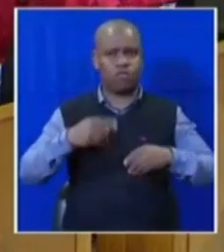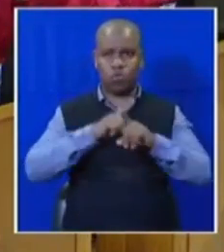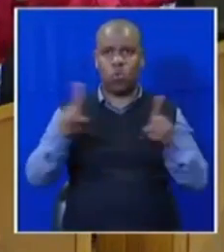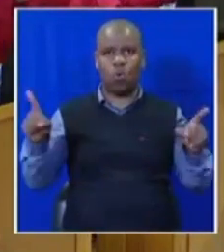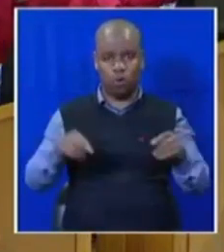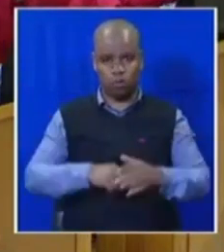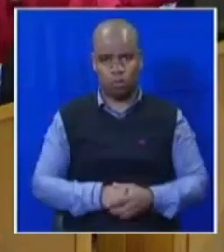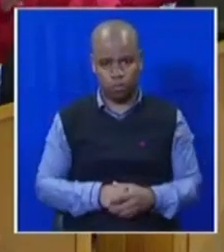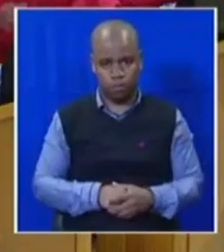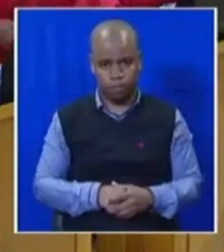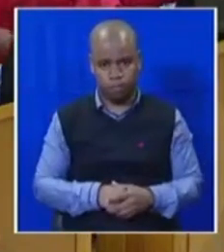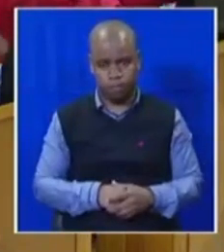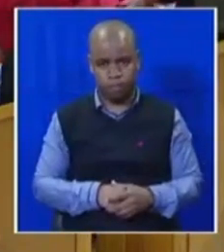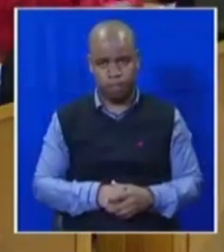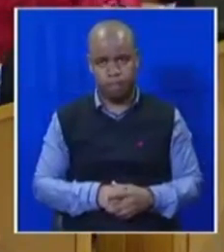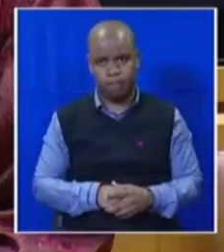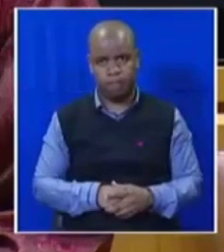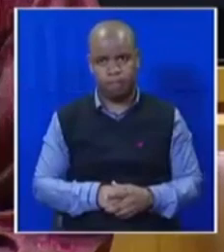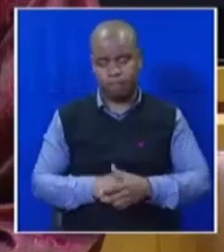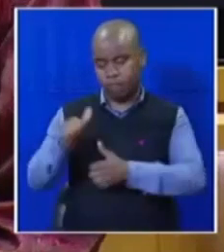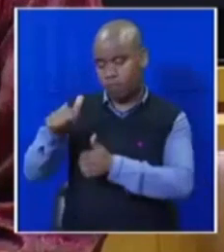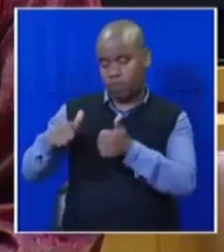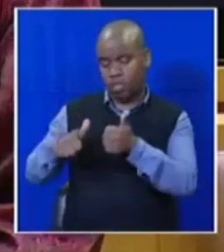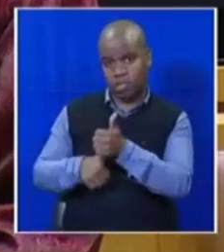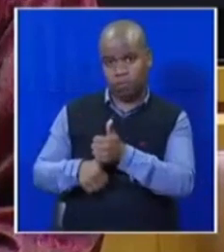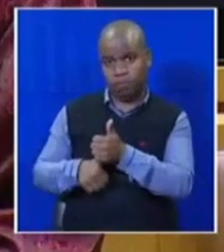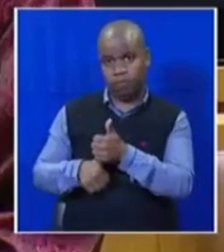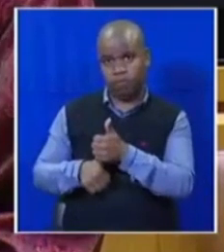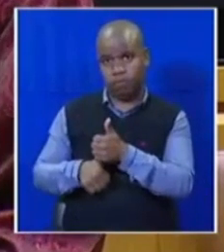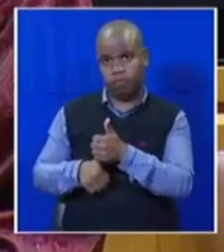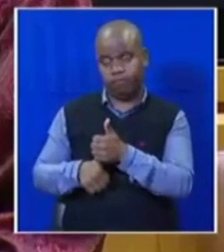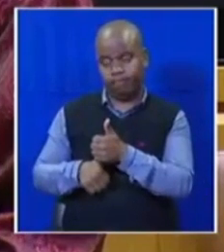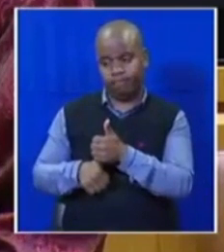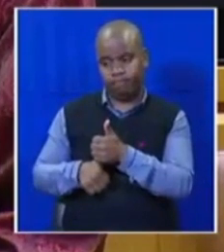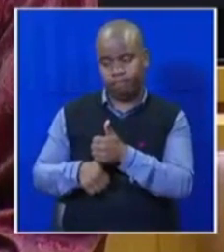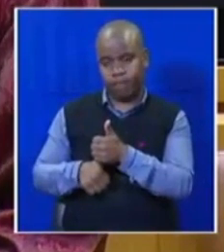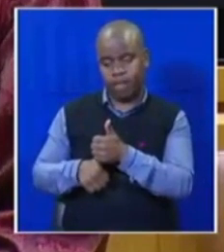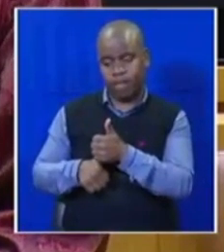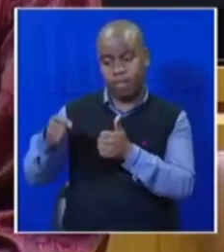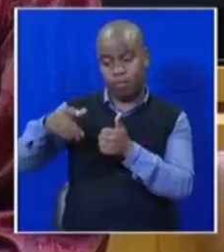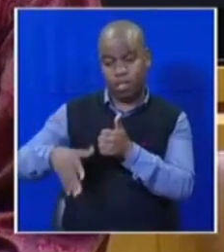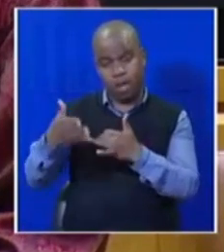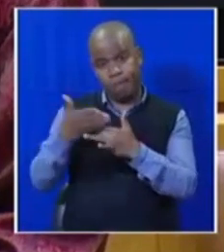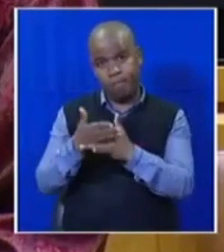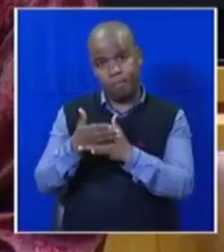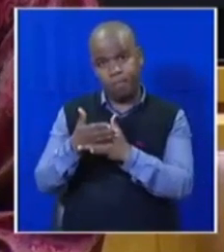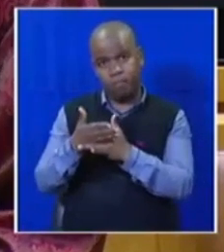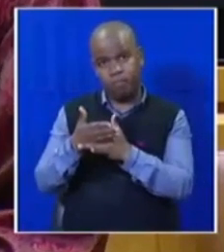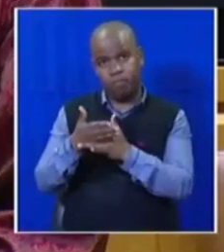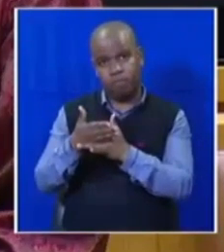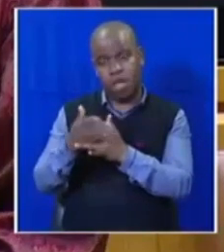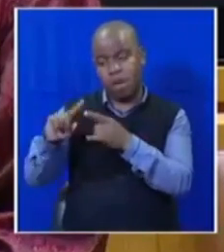Mr. Deputy Speaker, Deputy Speaker, the man is on the... Deputy Speaker, I'm rising on a point of